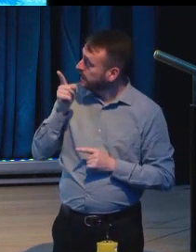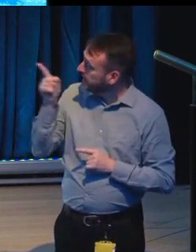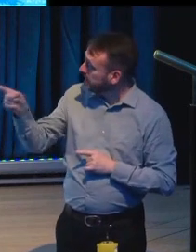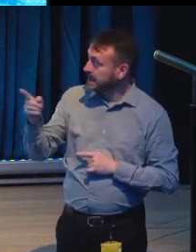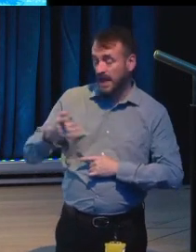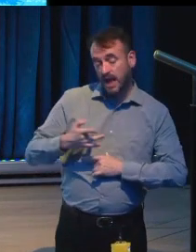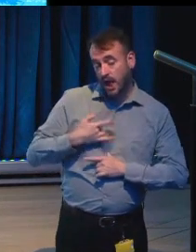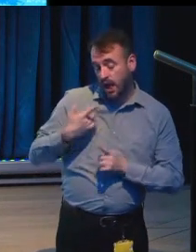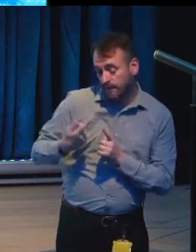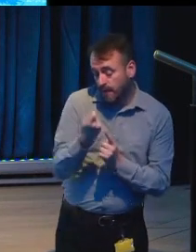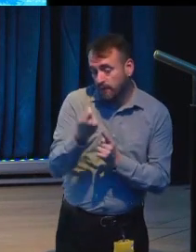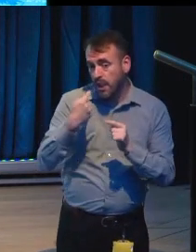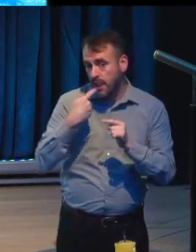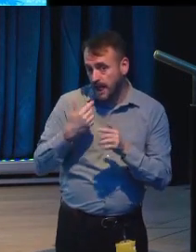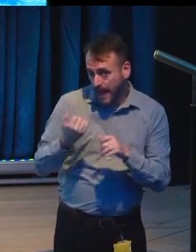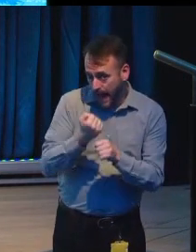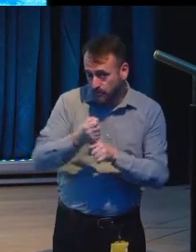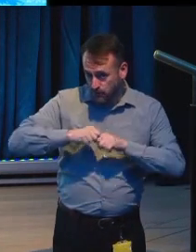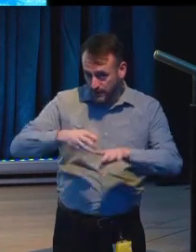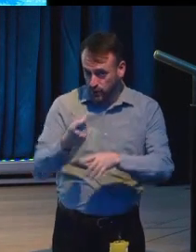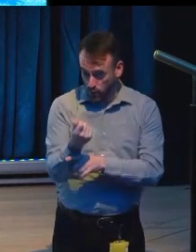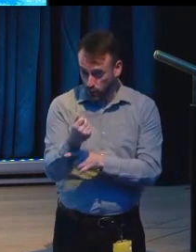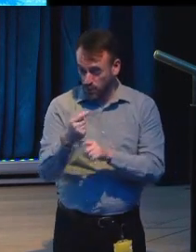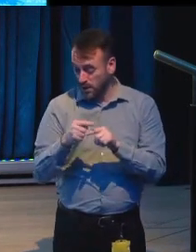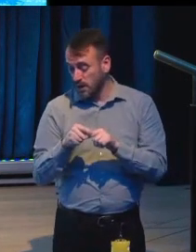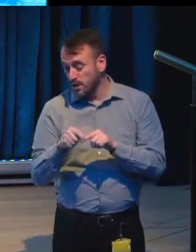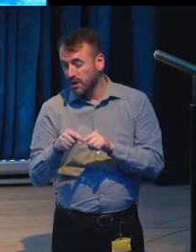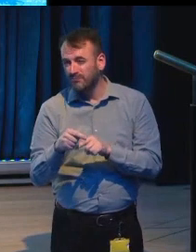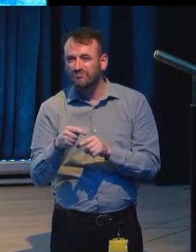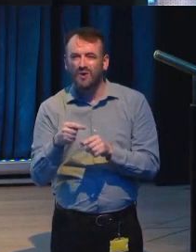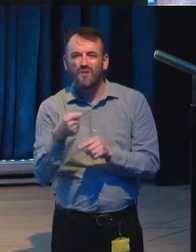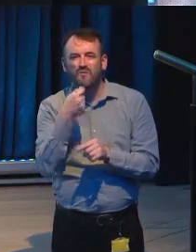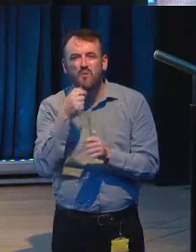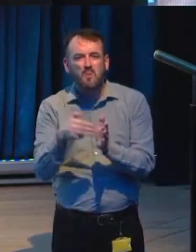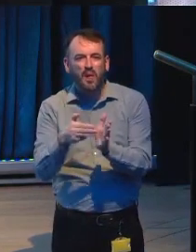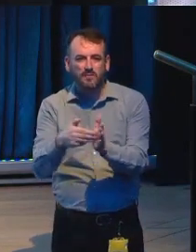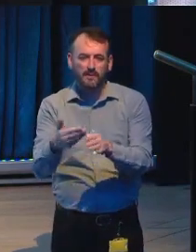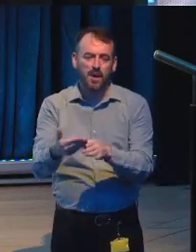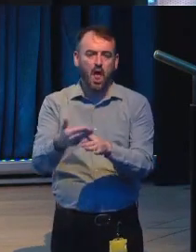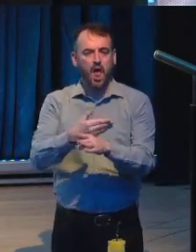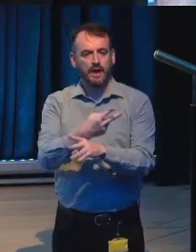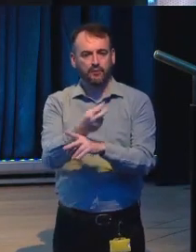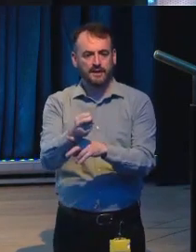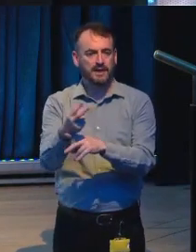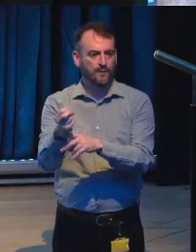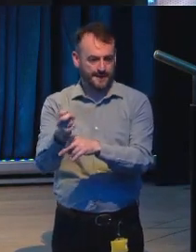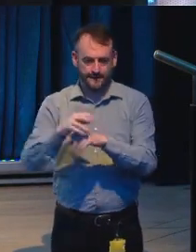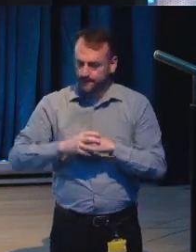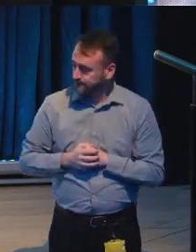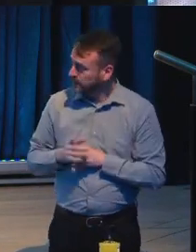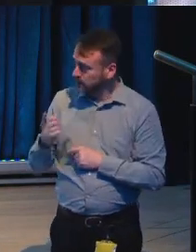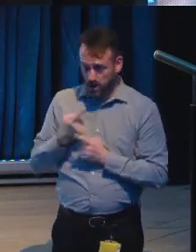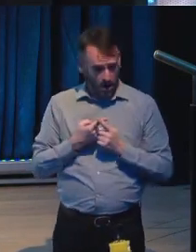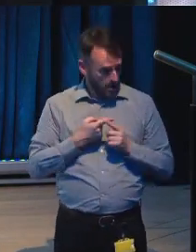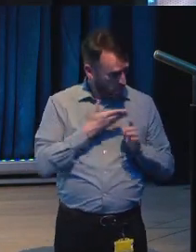release soon, probably in the next few months, early next year maybe. So I've been really busy, and I've learned